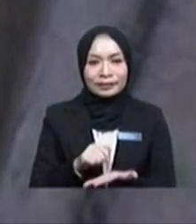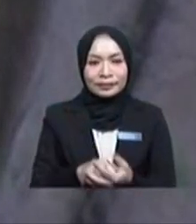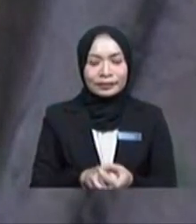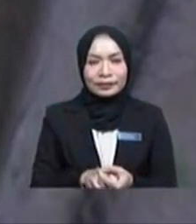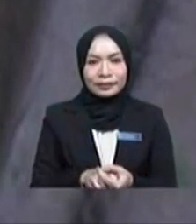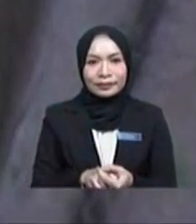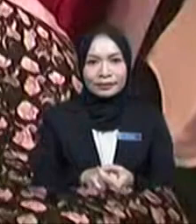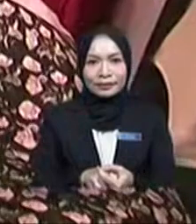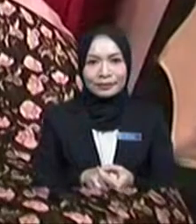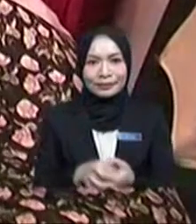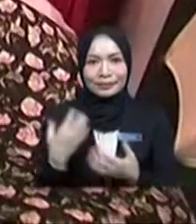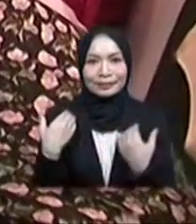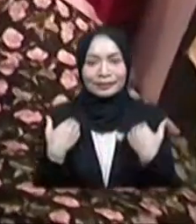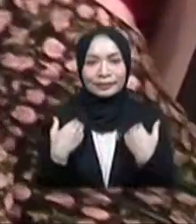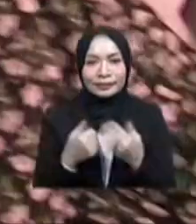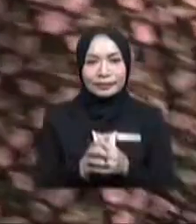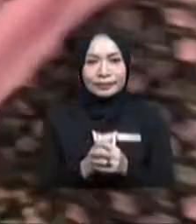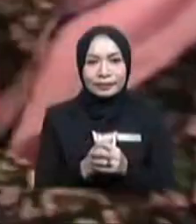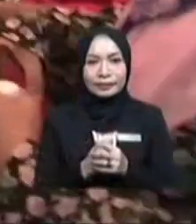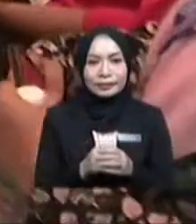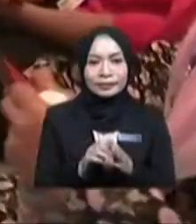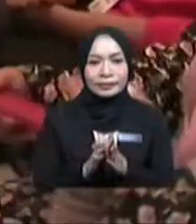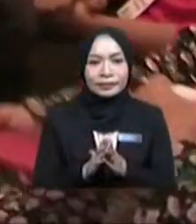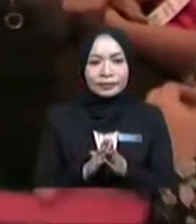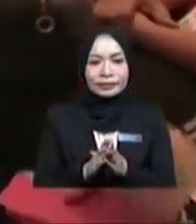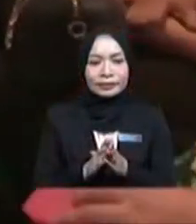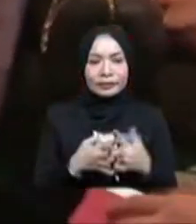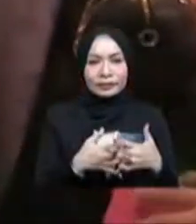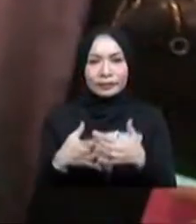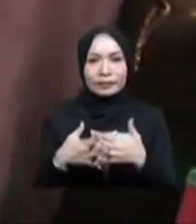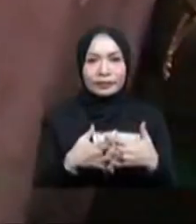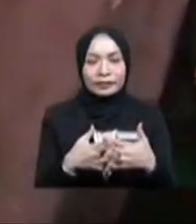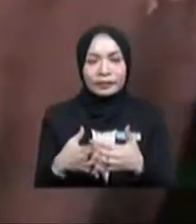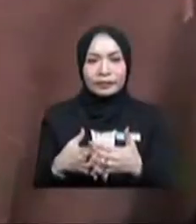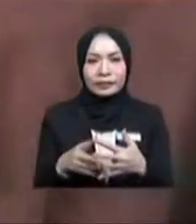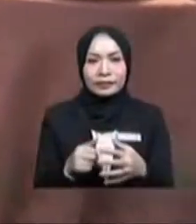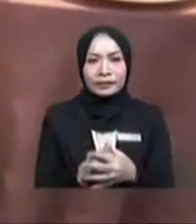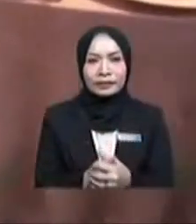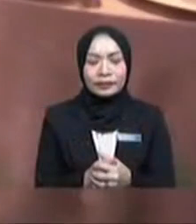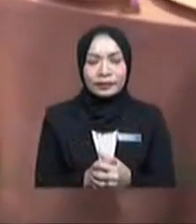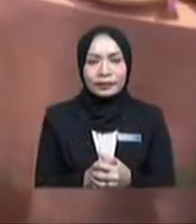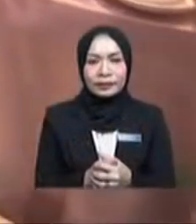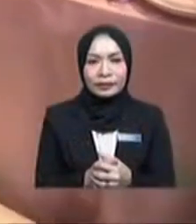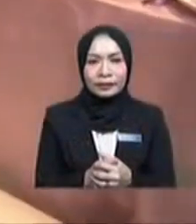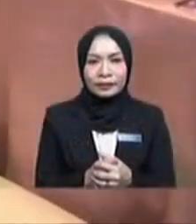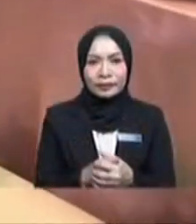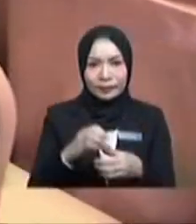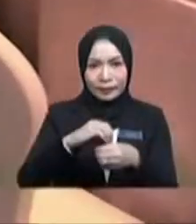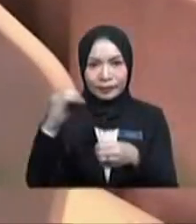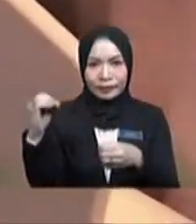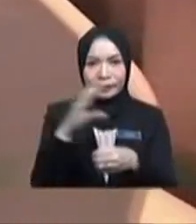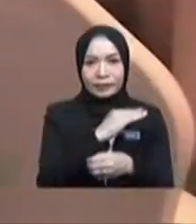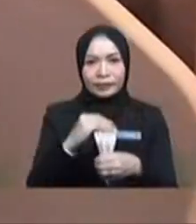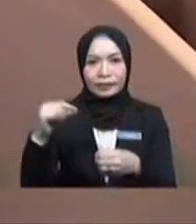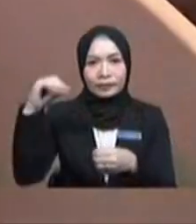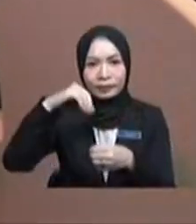this partnership will yield numerous benefits beyond the tangible outcomes and outputs